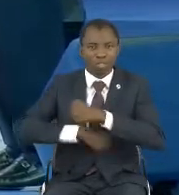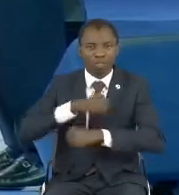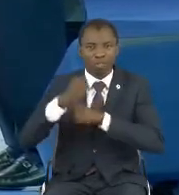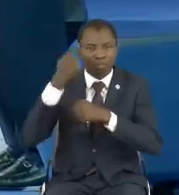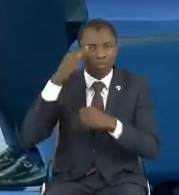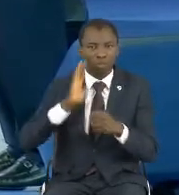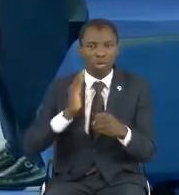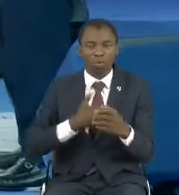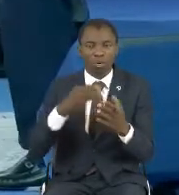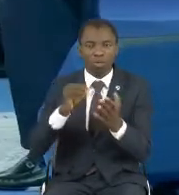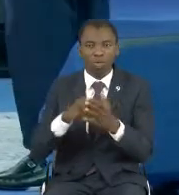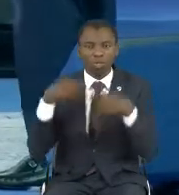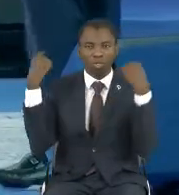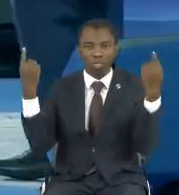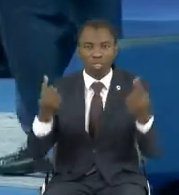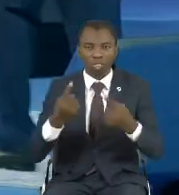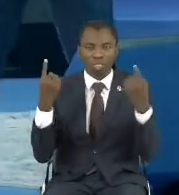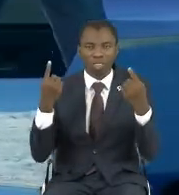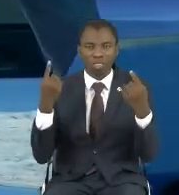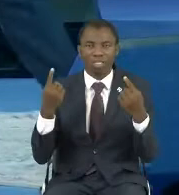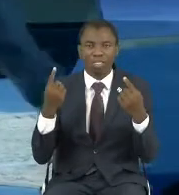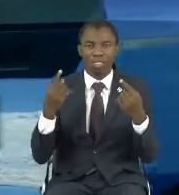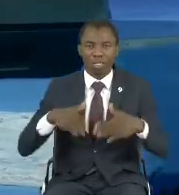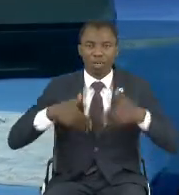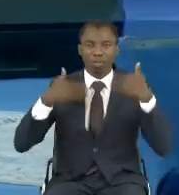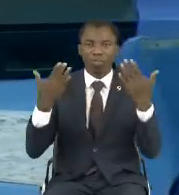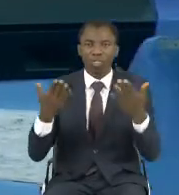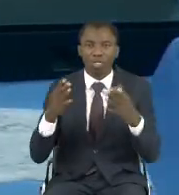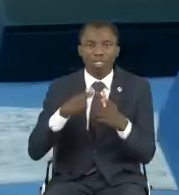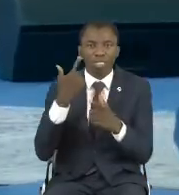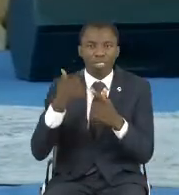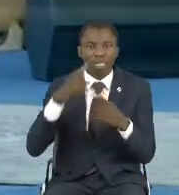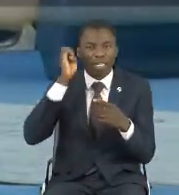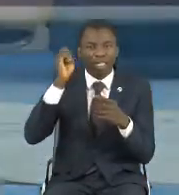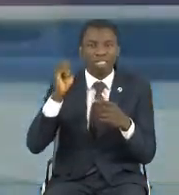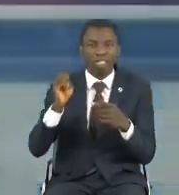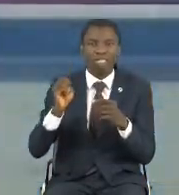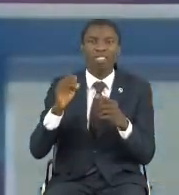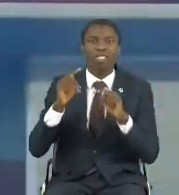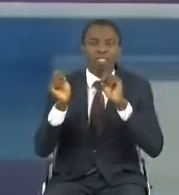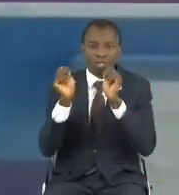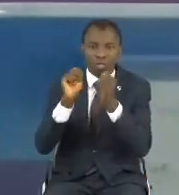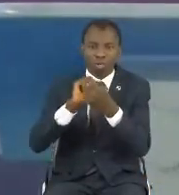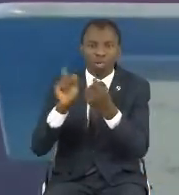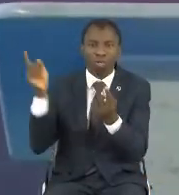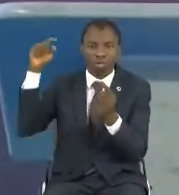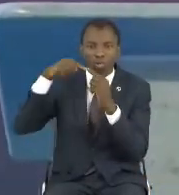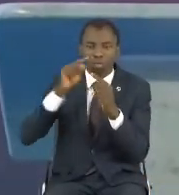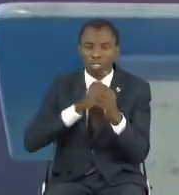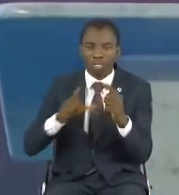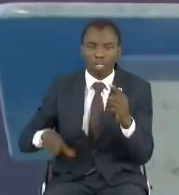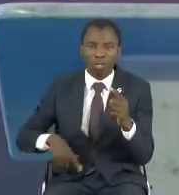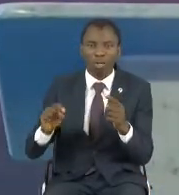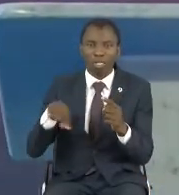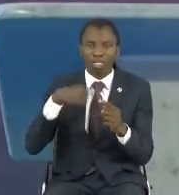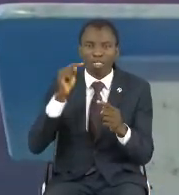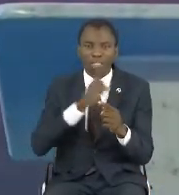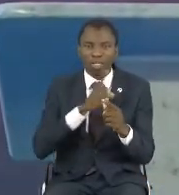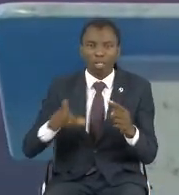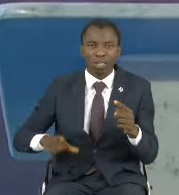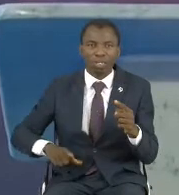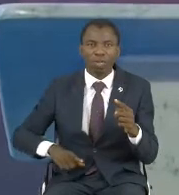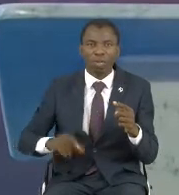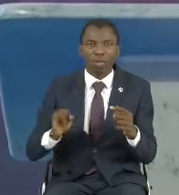confession. And then he turned to the Lord. He said, Lord, he submitted to the Lord.